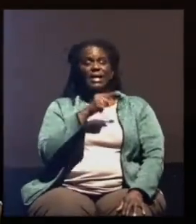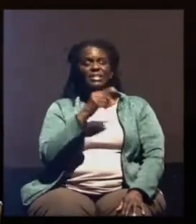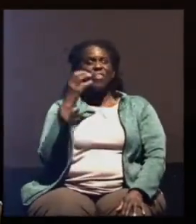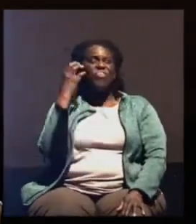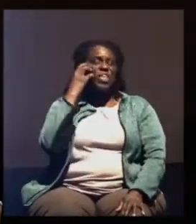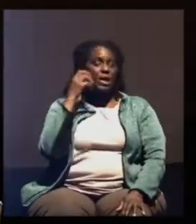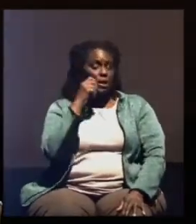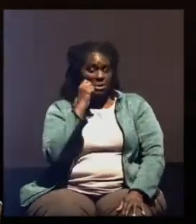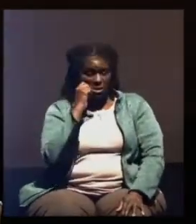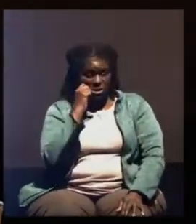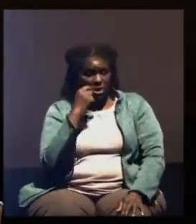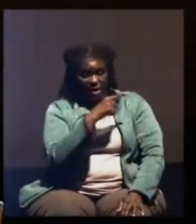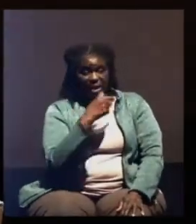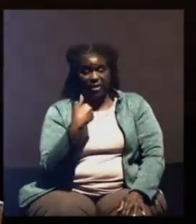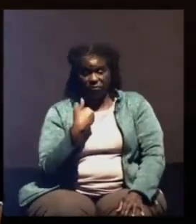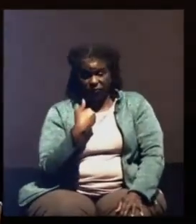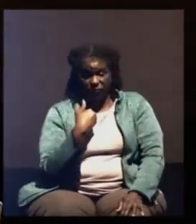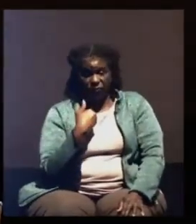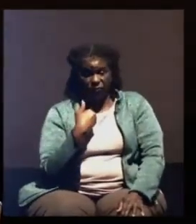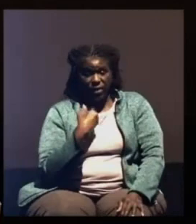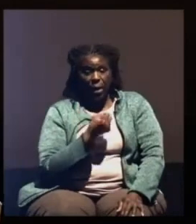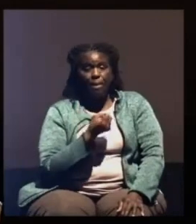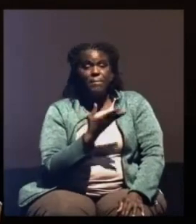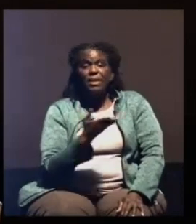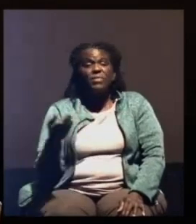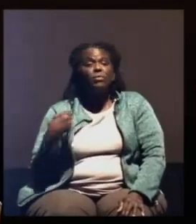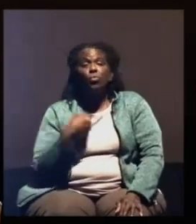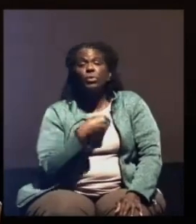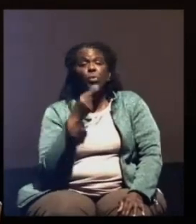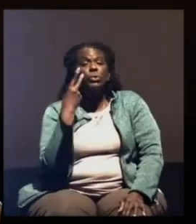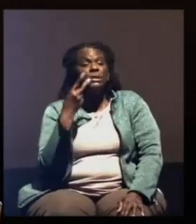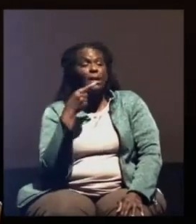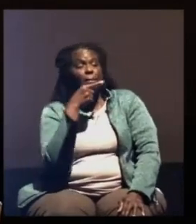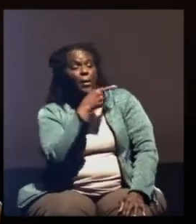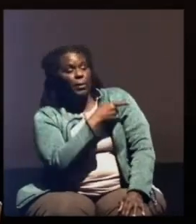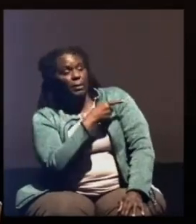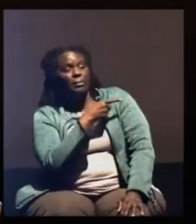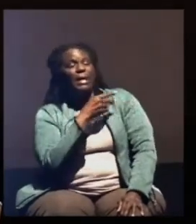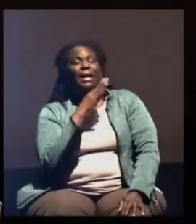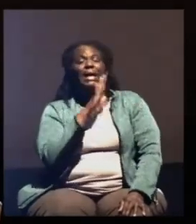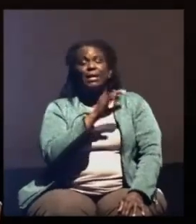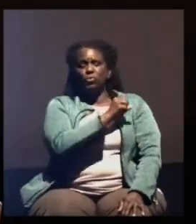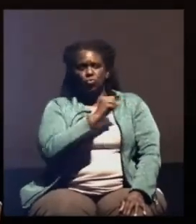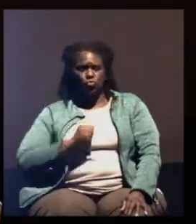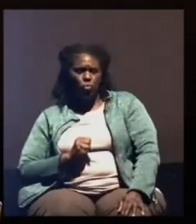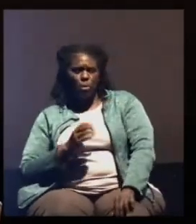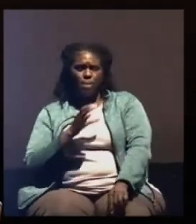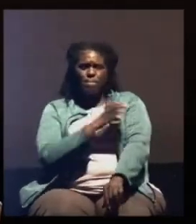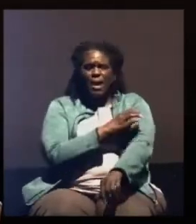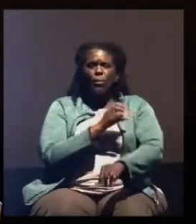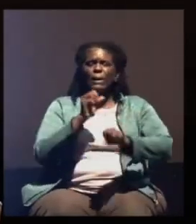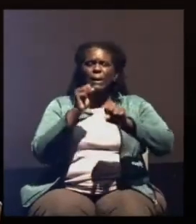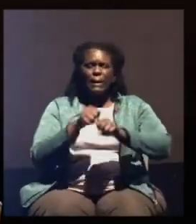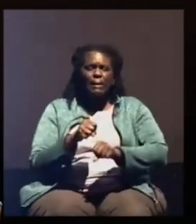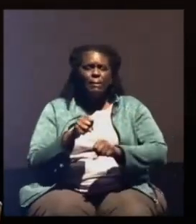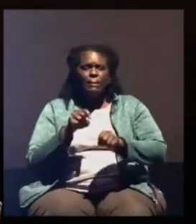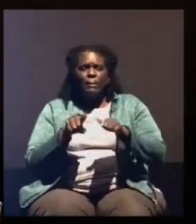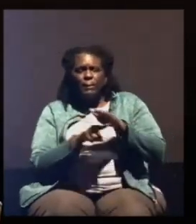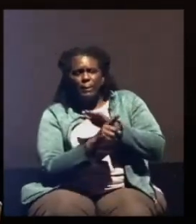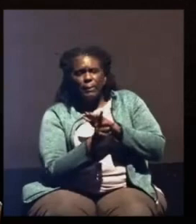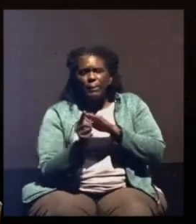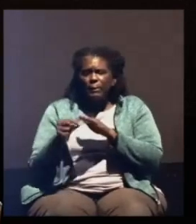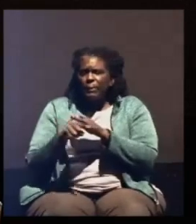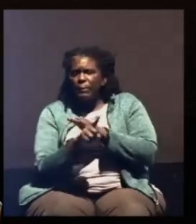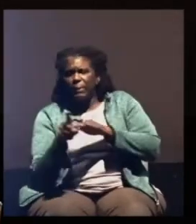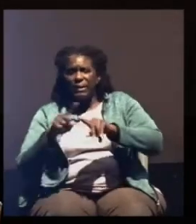skin. There's lots of things that are unseen about Sean that make, it's his superpower that he's able to navigate. And not